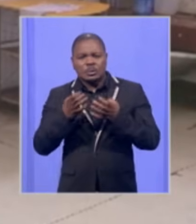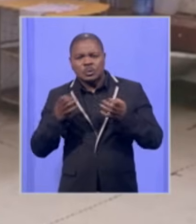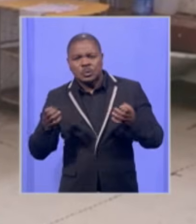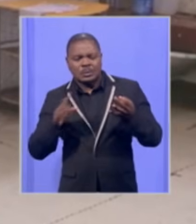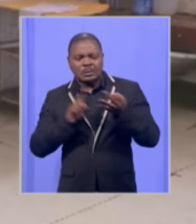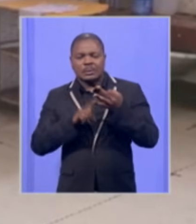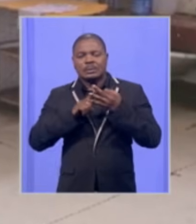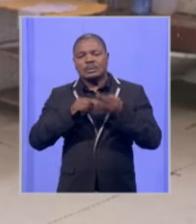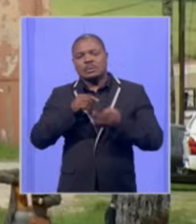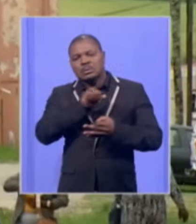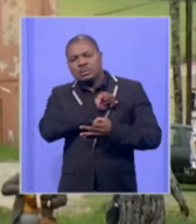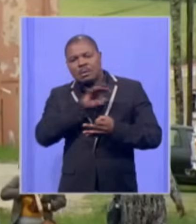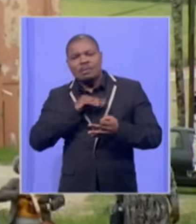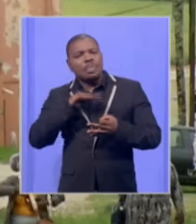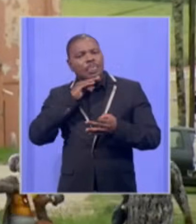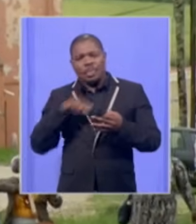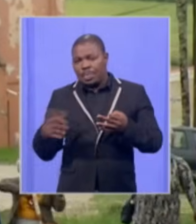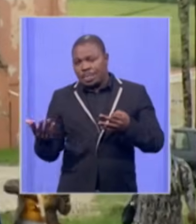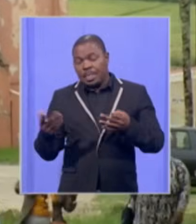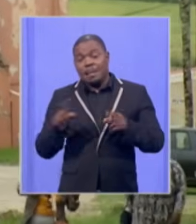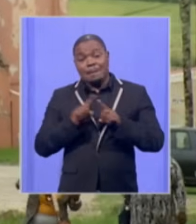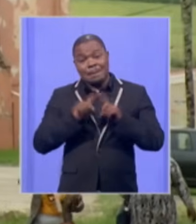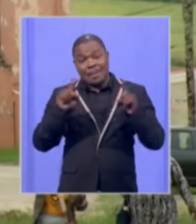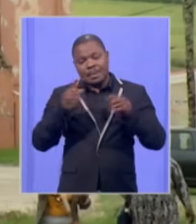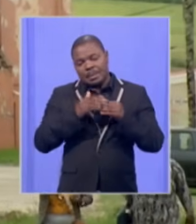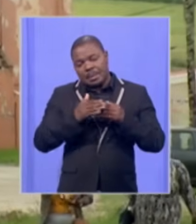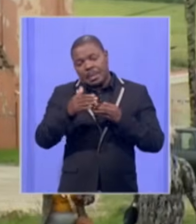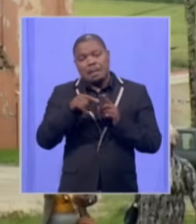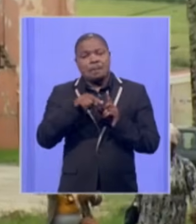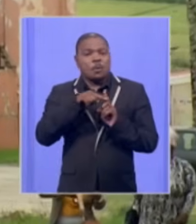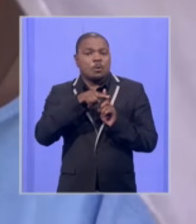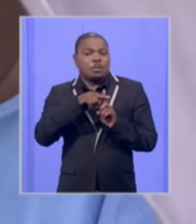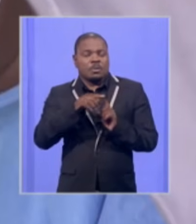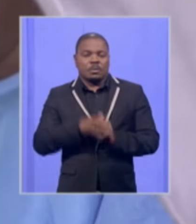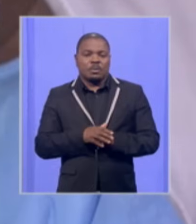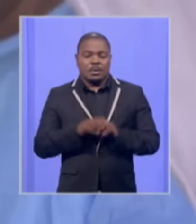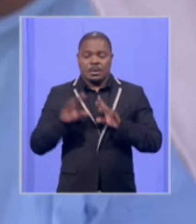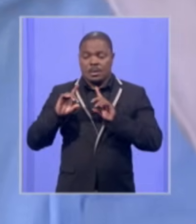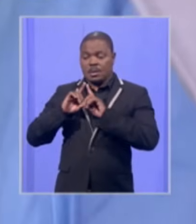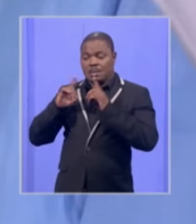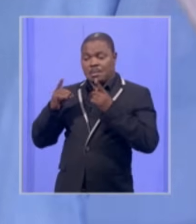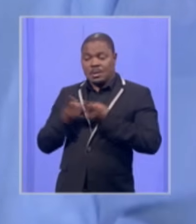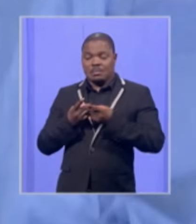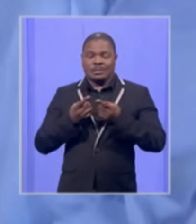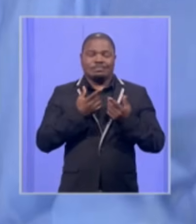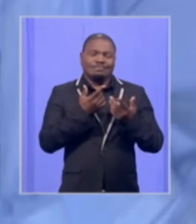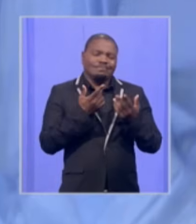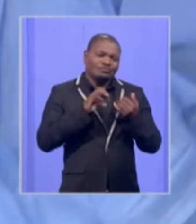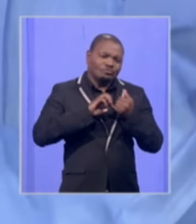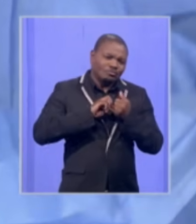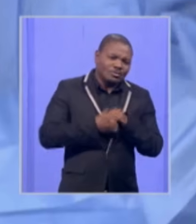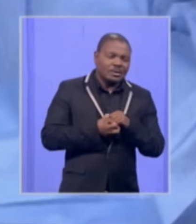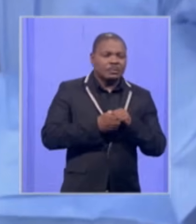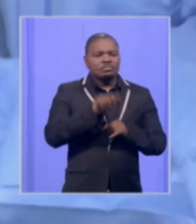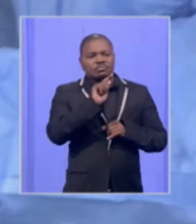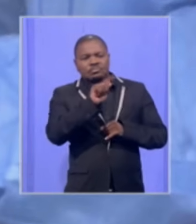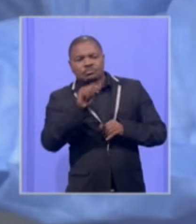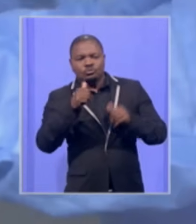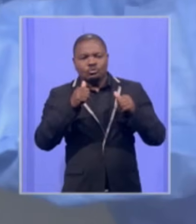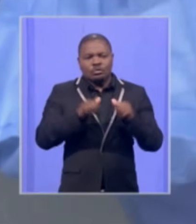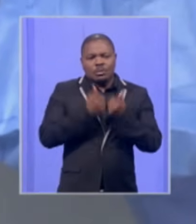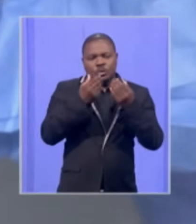badiri. Go le jalo, go na le tsholofelo. Lefapha le tsamaiso ba dira ka natla go rarabolola tse dingwe tsa